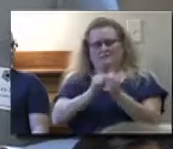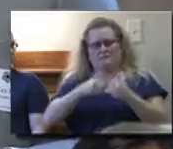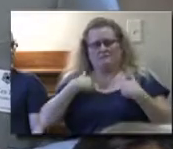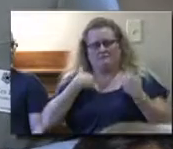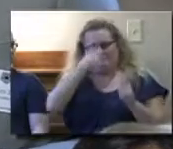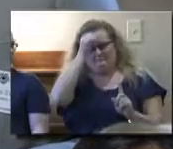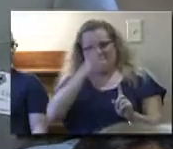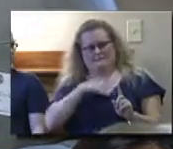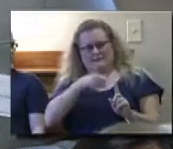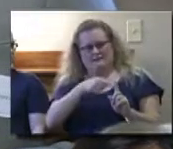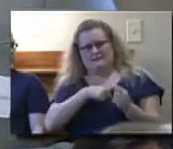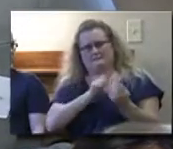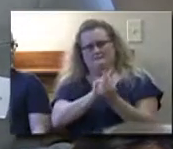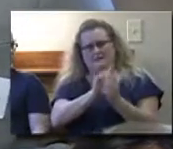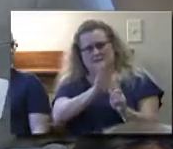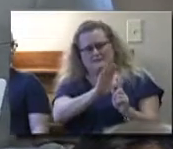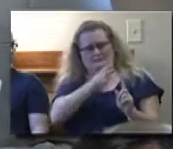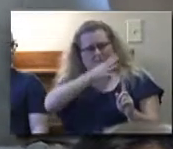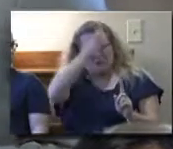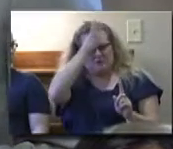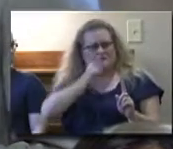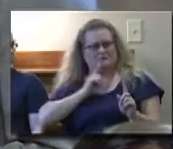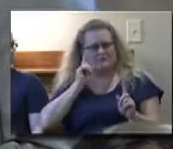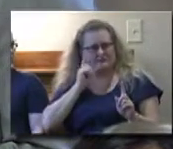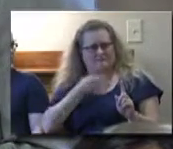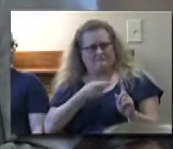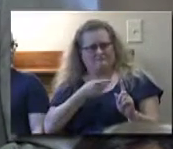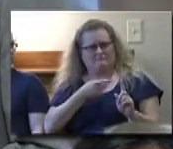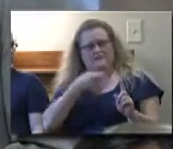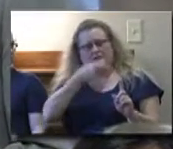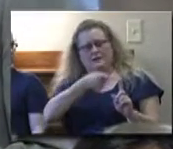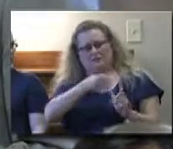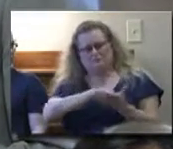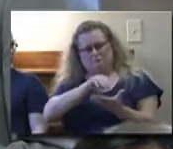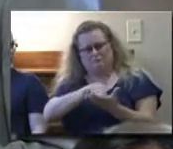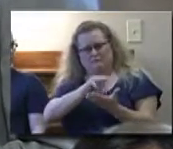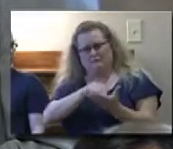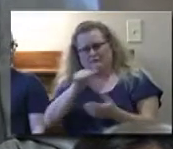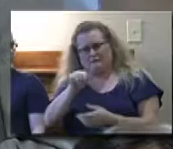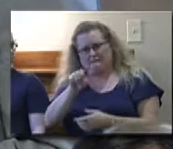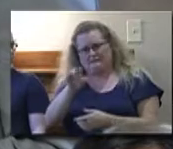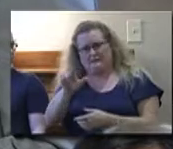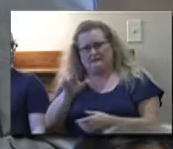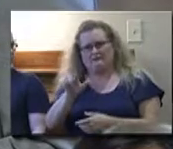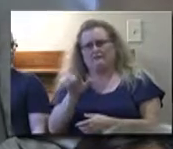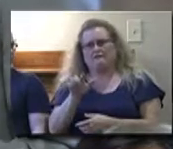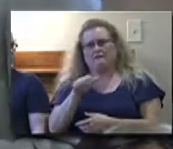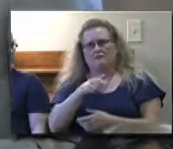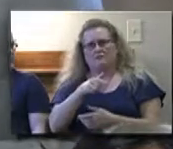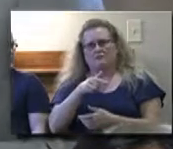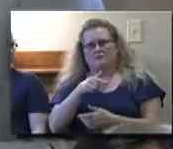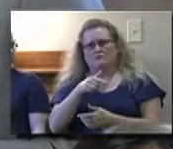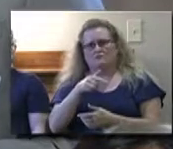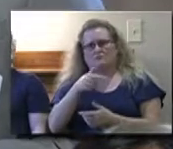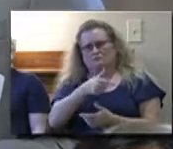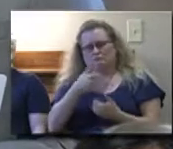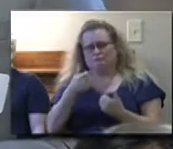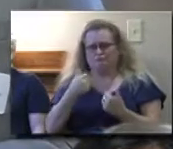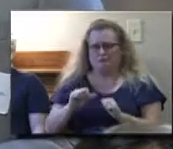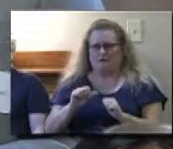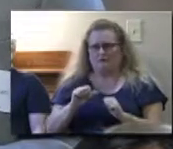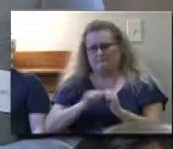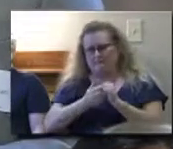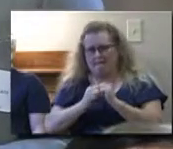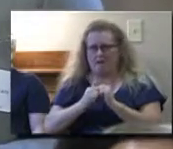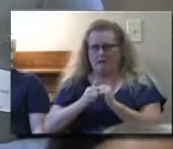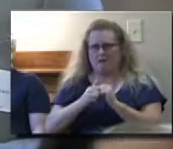are deaf, and he was learning ASL to take it out and make a contribution to those